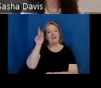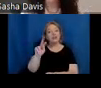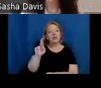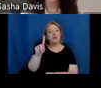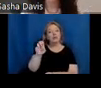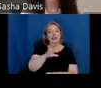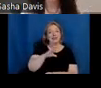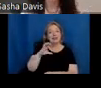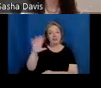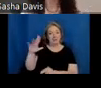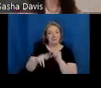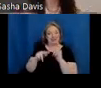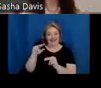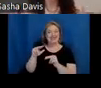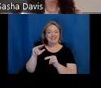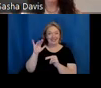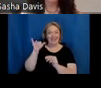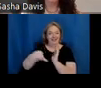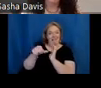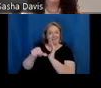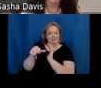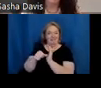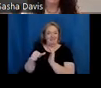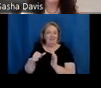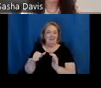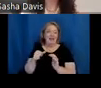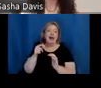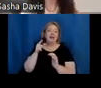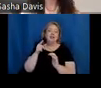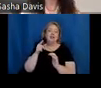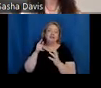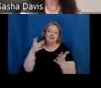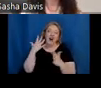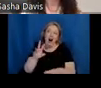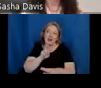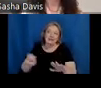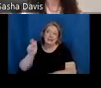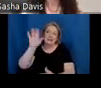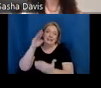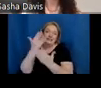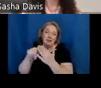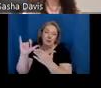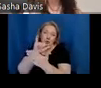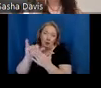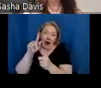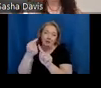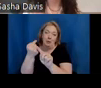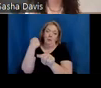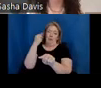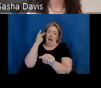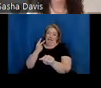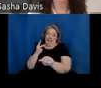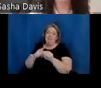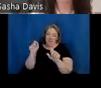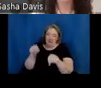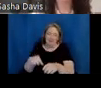So you might have to backtrack, but theoretically you could visit this on a road trip as well. He also completed a number